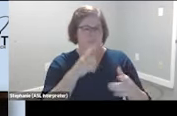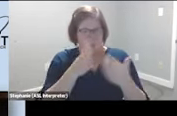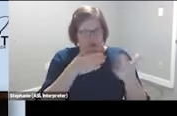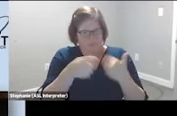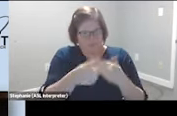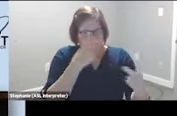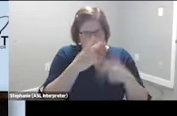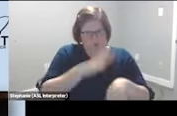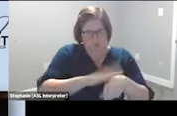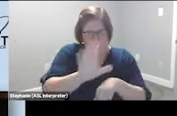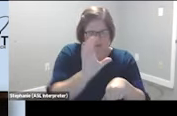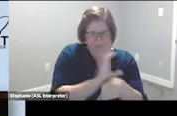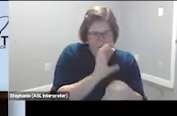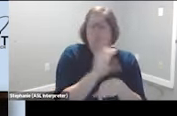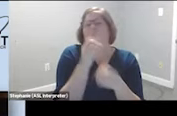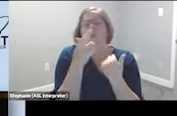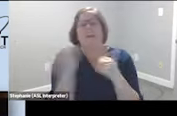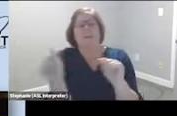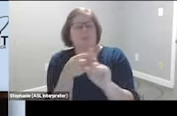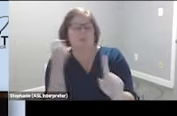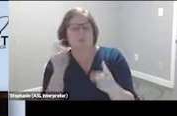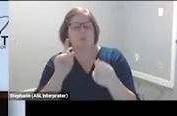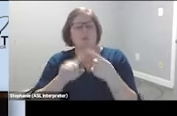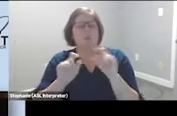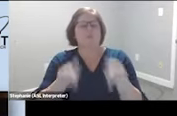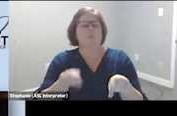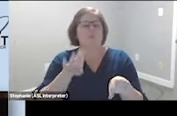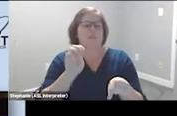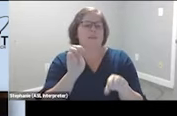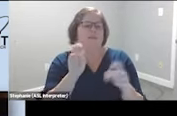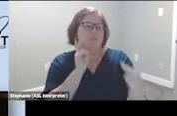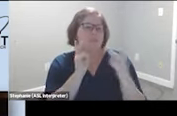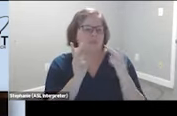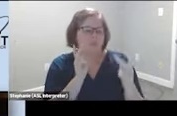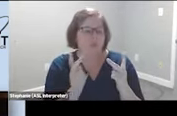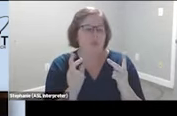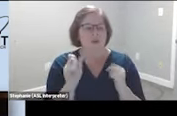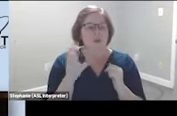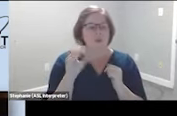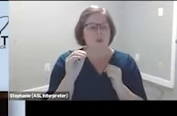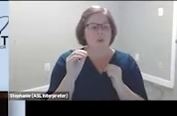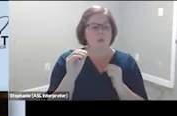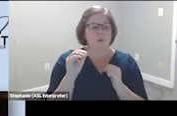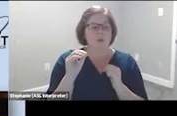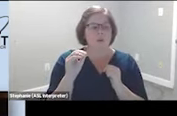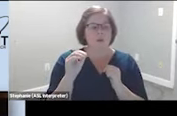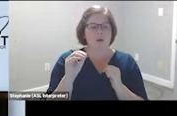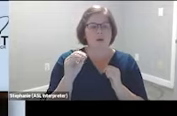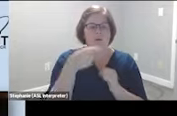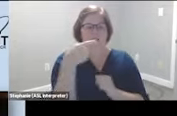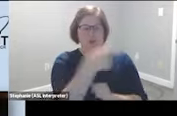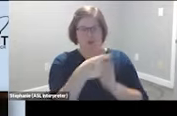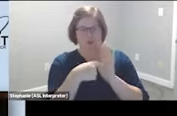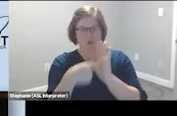screen, or in fact any source, to be visible on the graffiti. So here we are showing a computer connected,